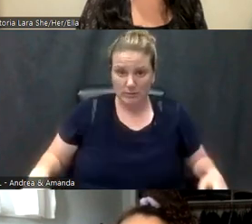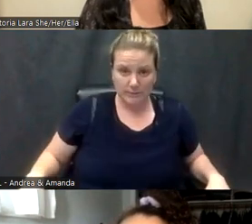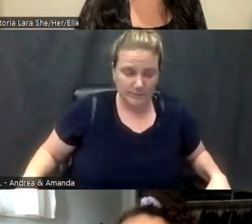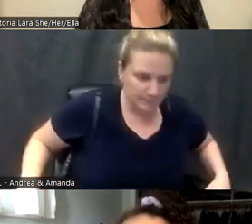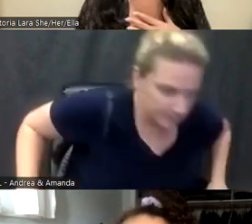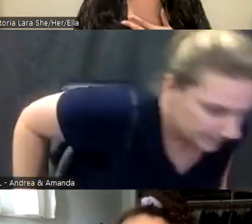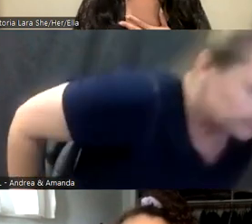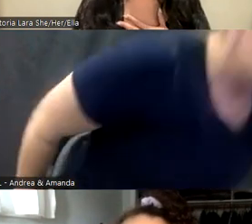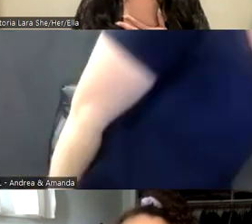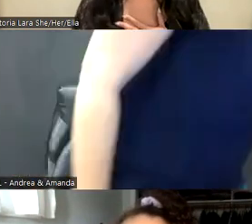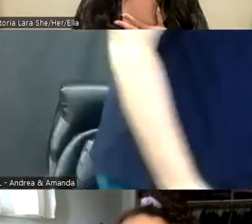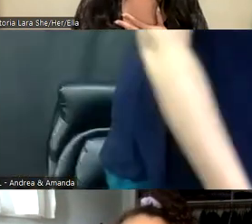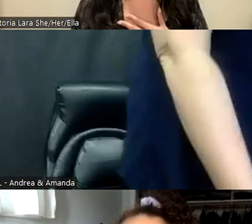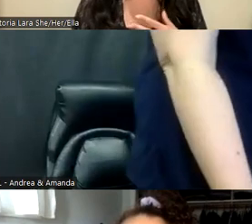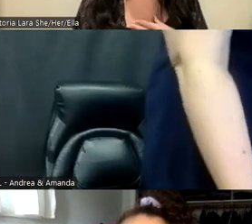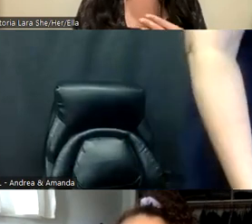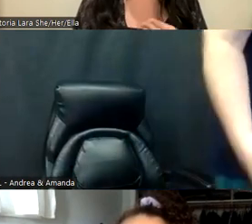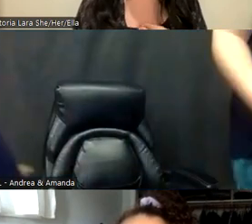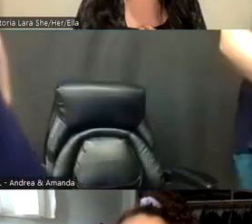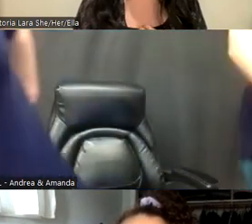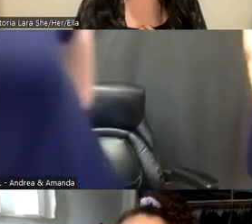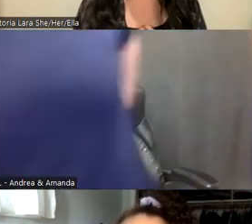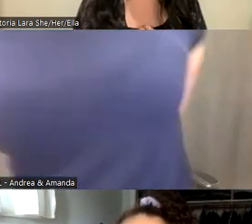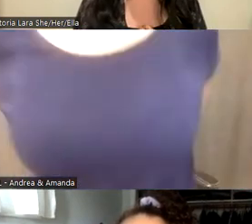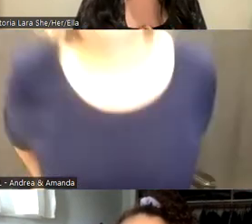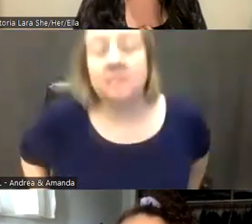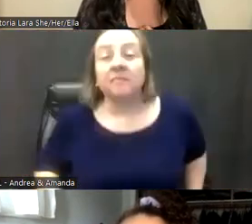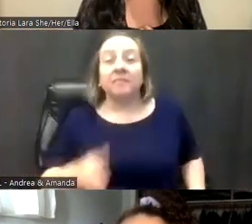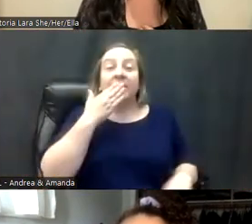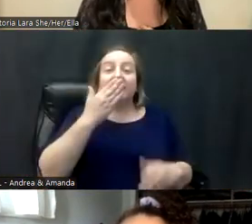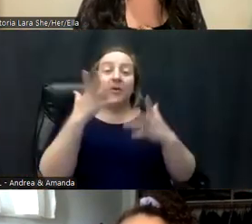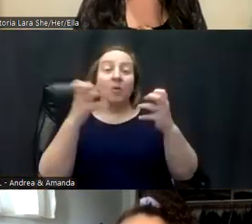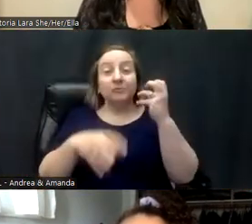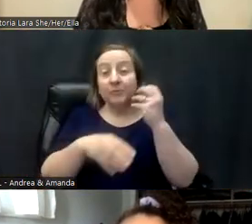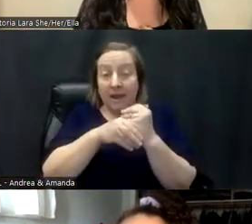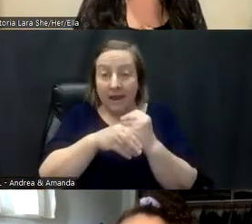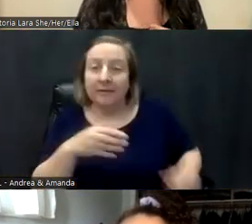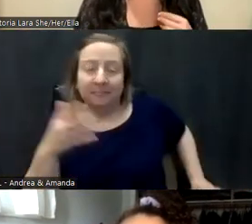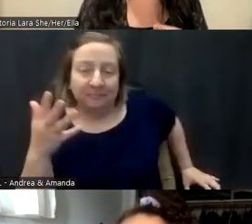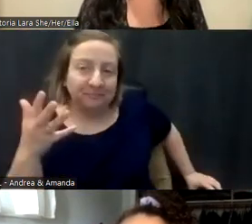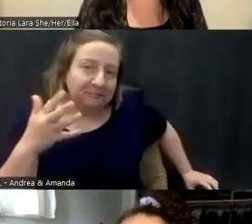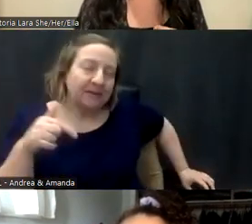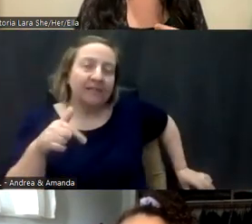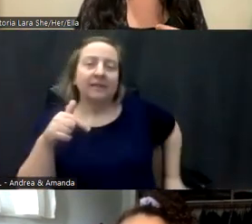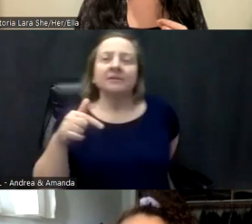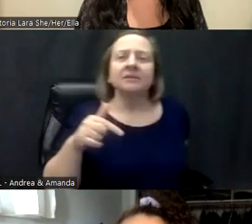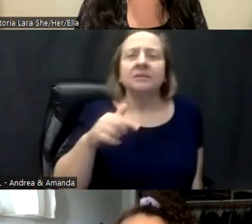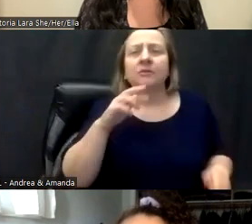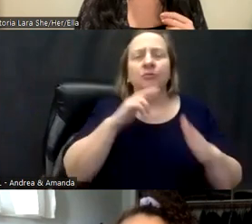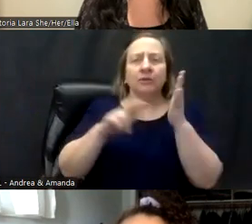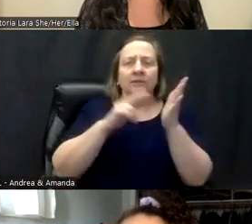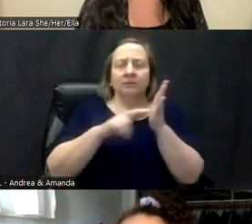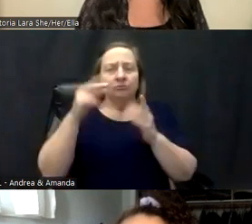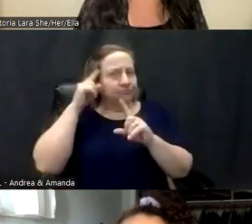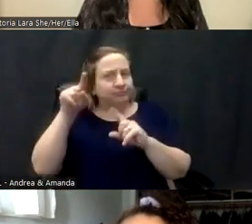Thank you. And I will add, this research is to look into